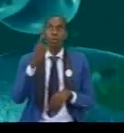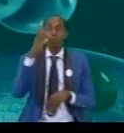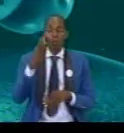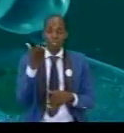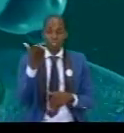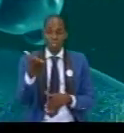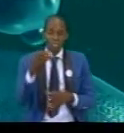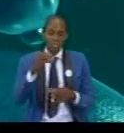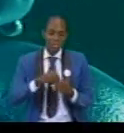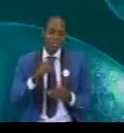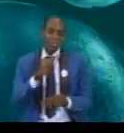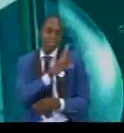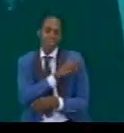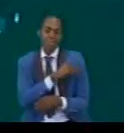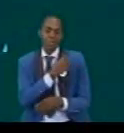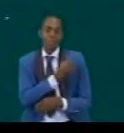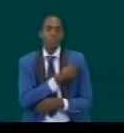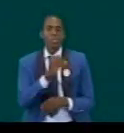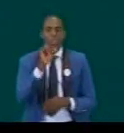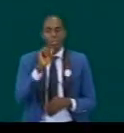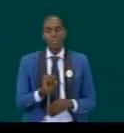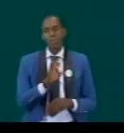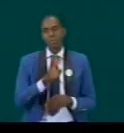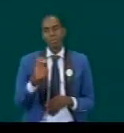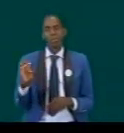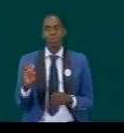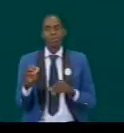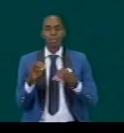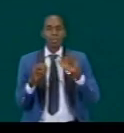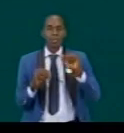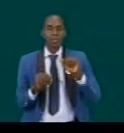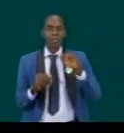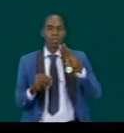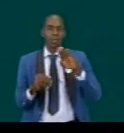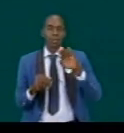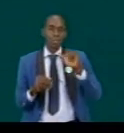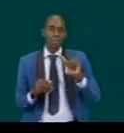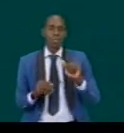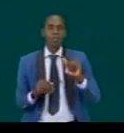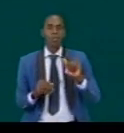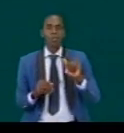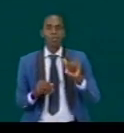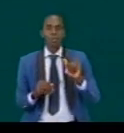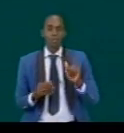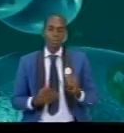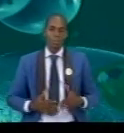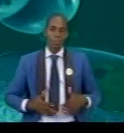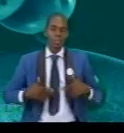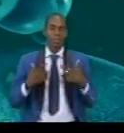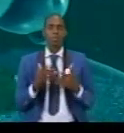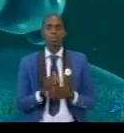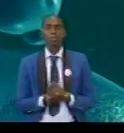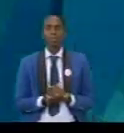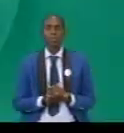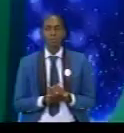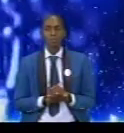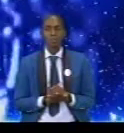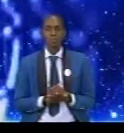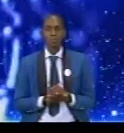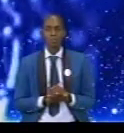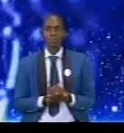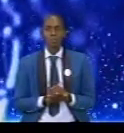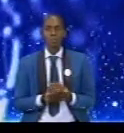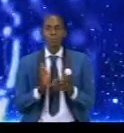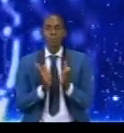hospital. Southeast Nigeria, Abia, broadcasting live. Praise